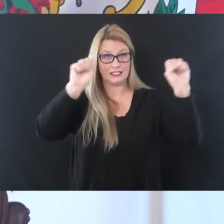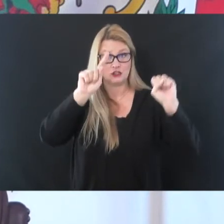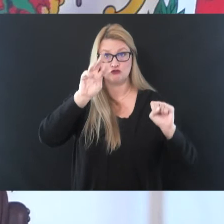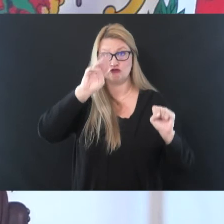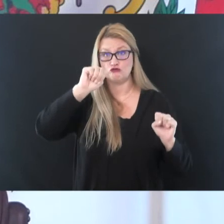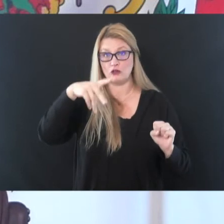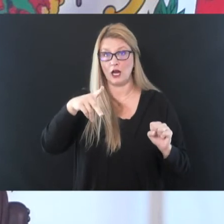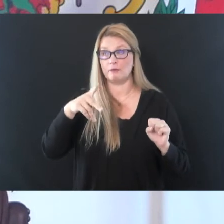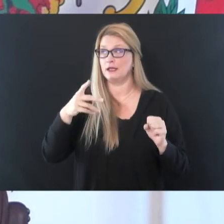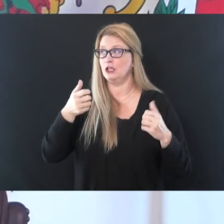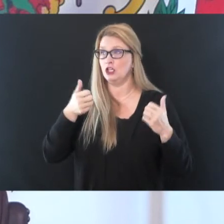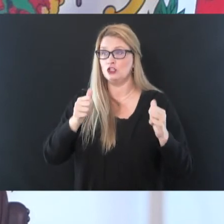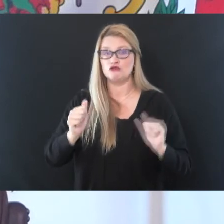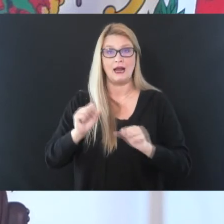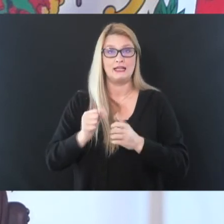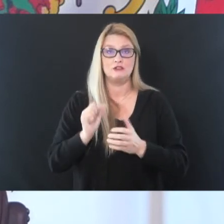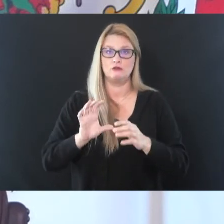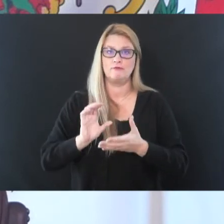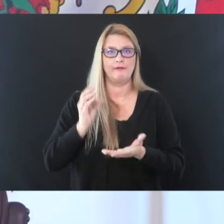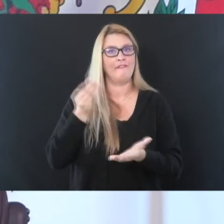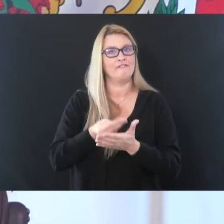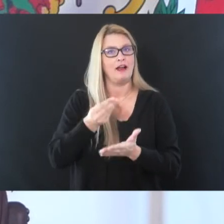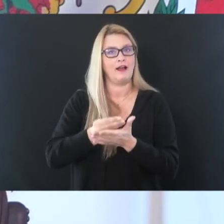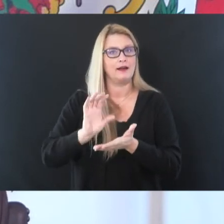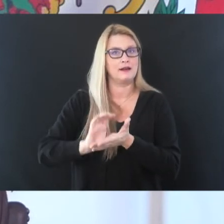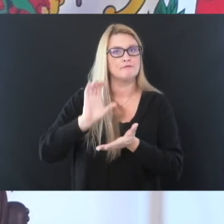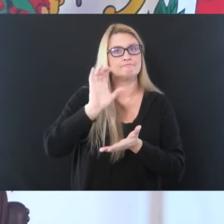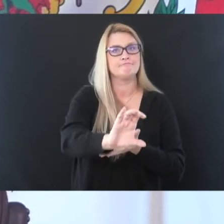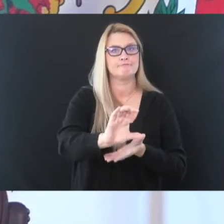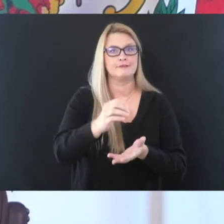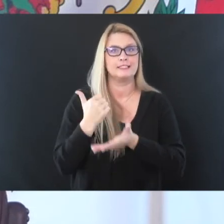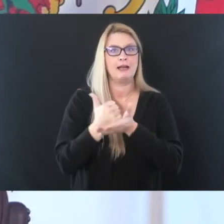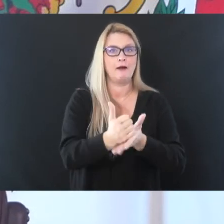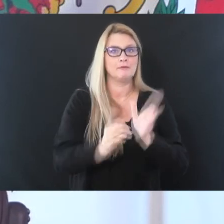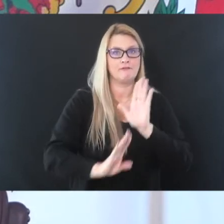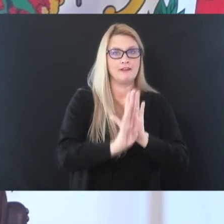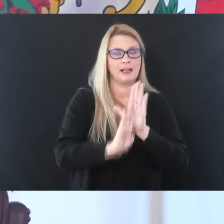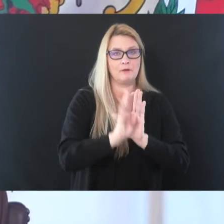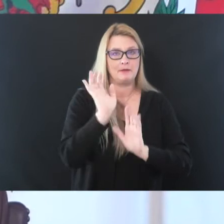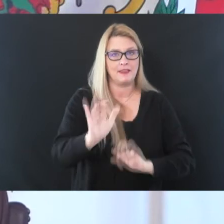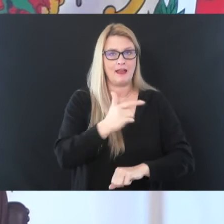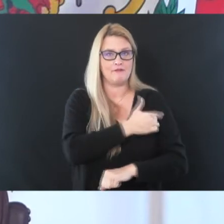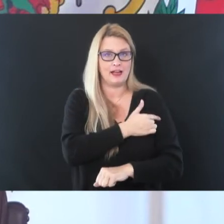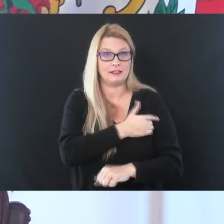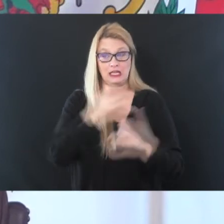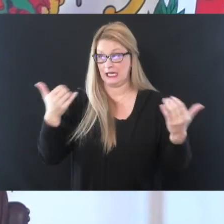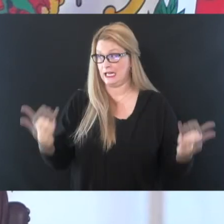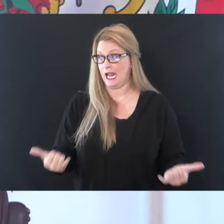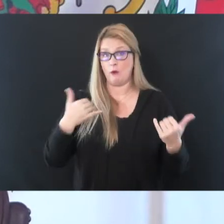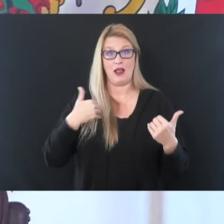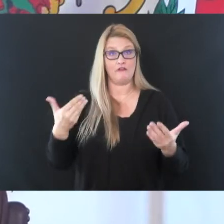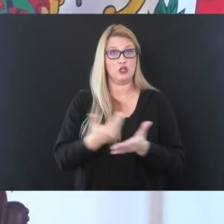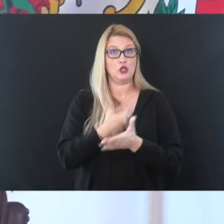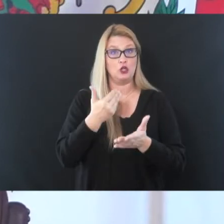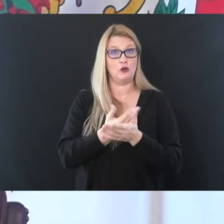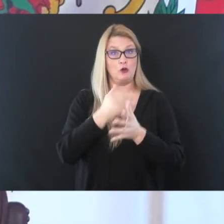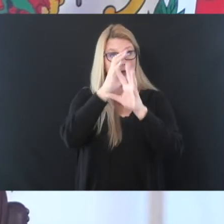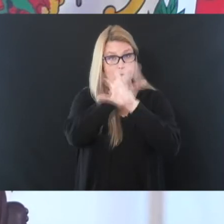that vaccine and develop it right then? And now we have a new administration, and we need to